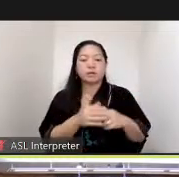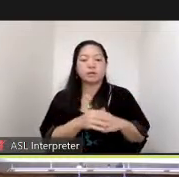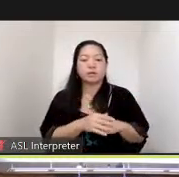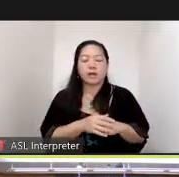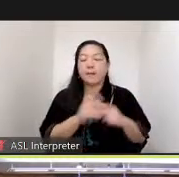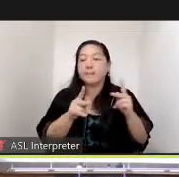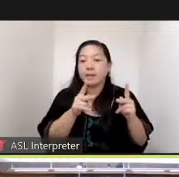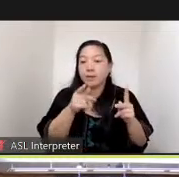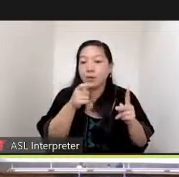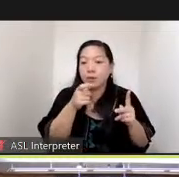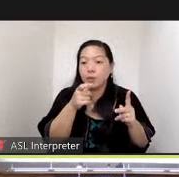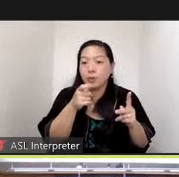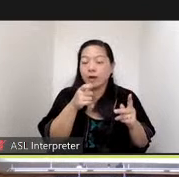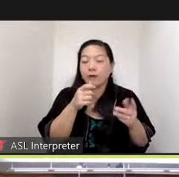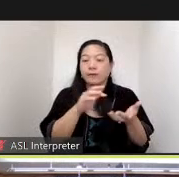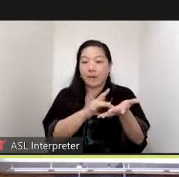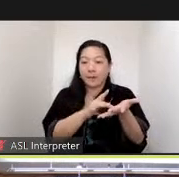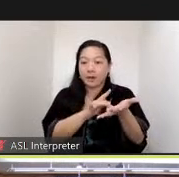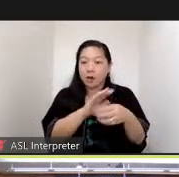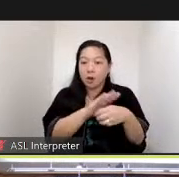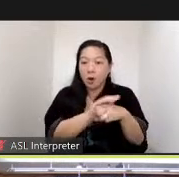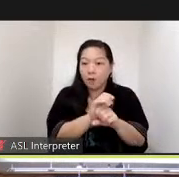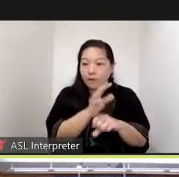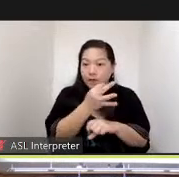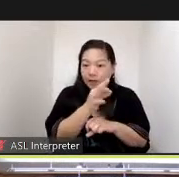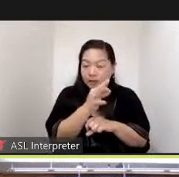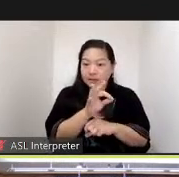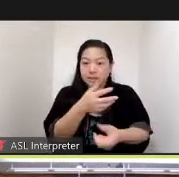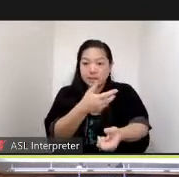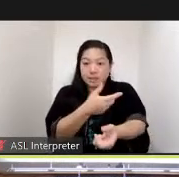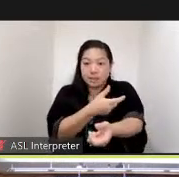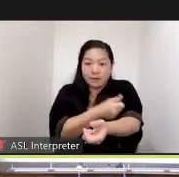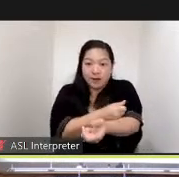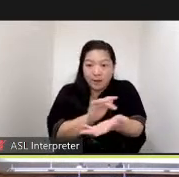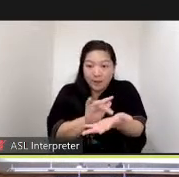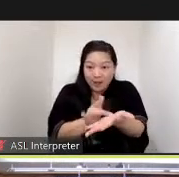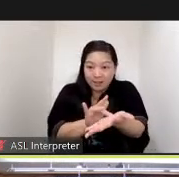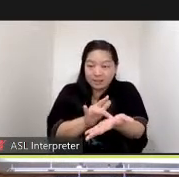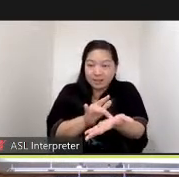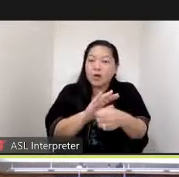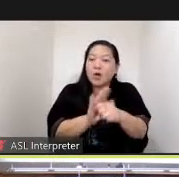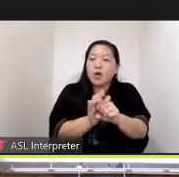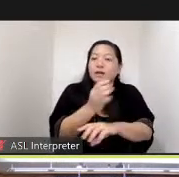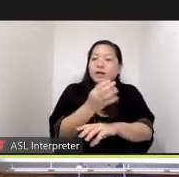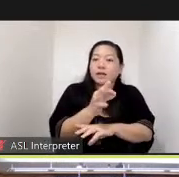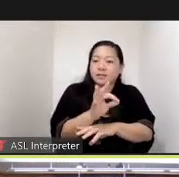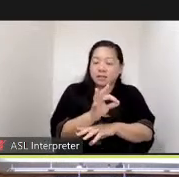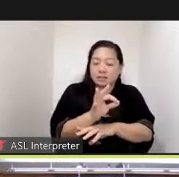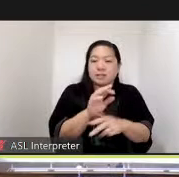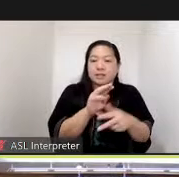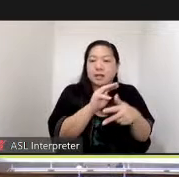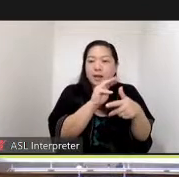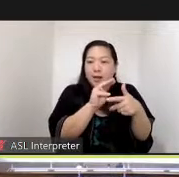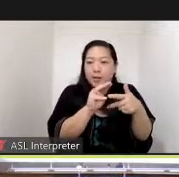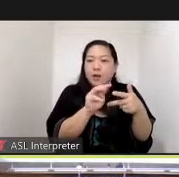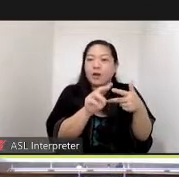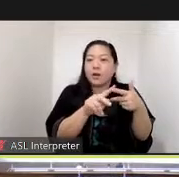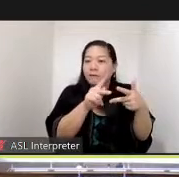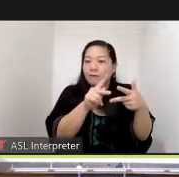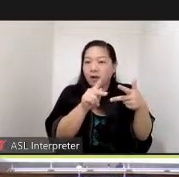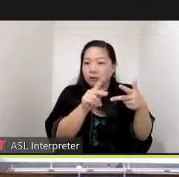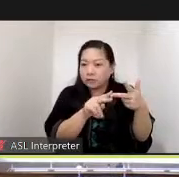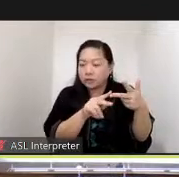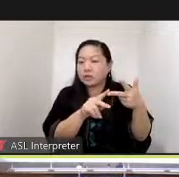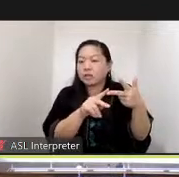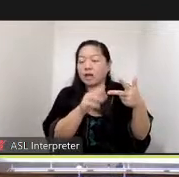the proportions vaccinated. So we're right at what? Right at 90%. And we have another, what, 47,000 people who have had